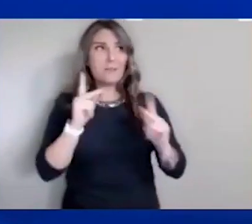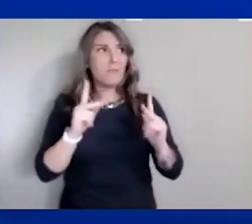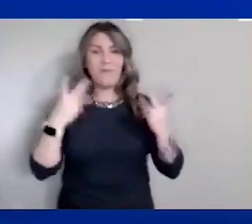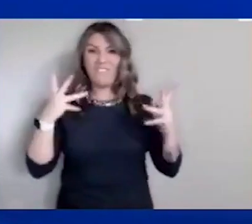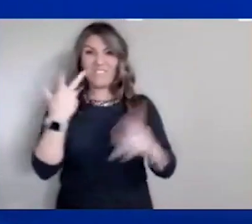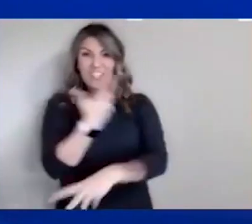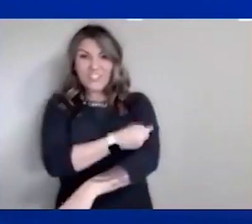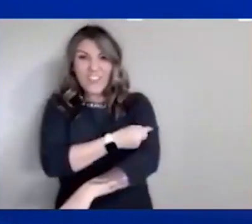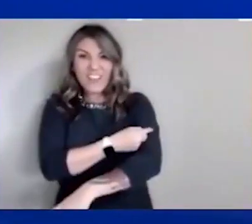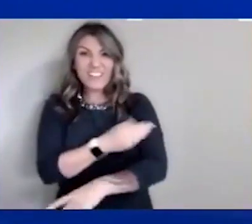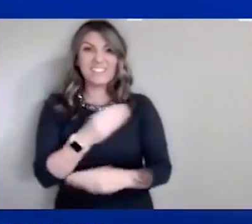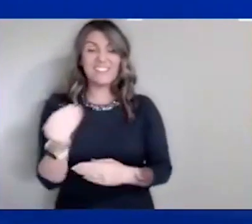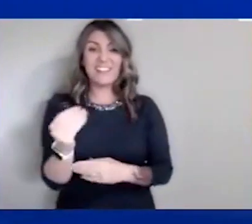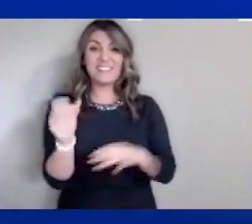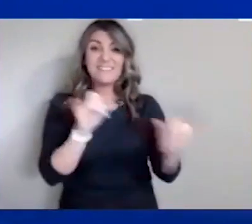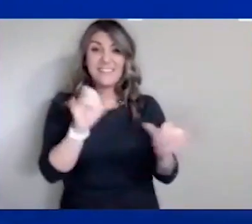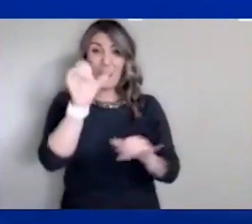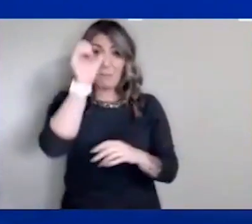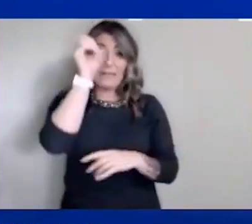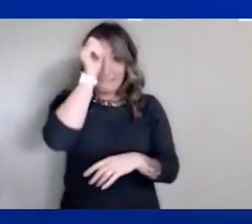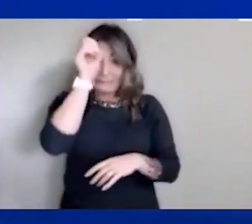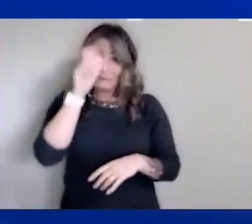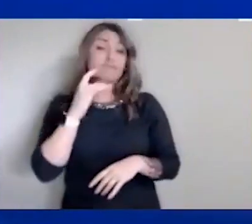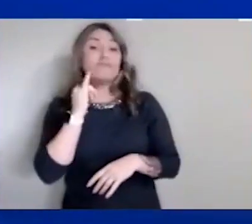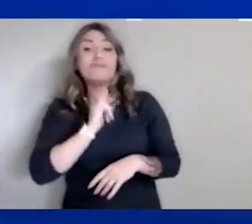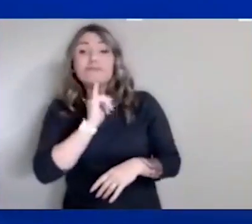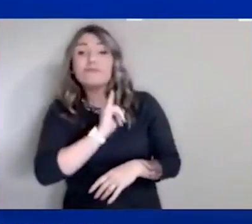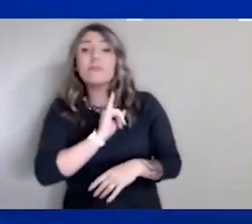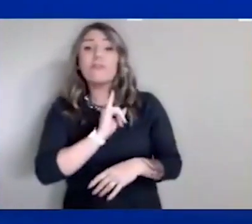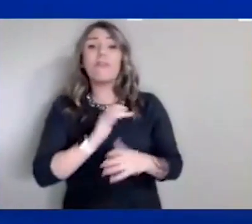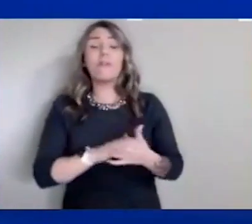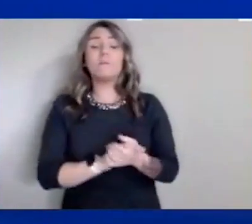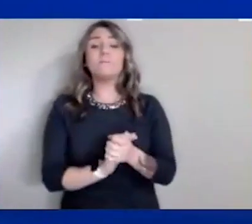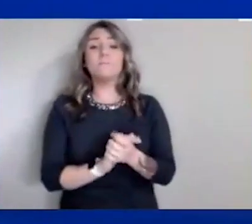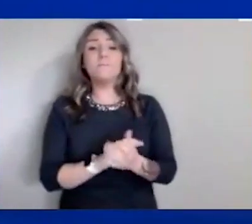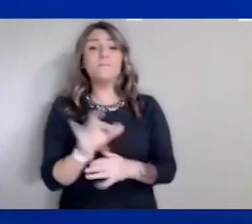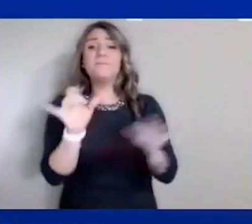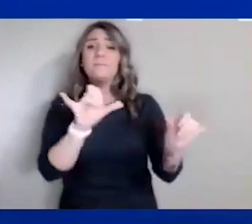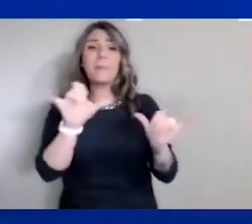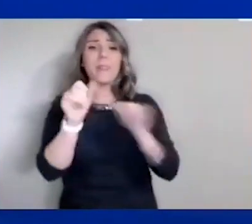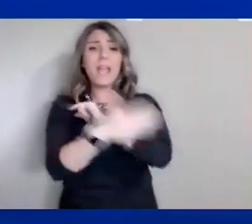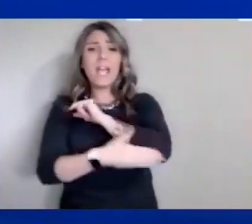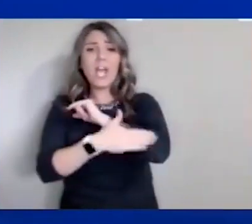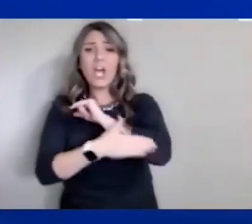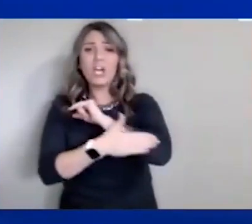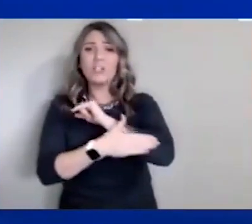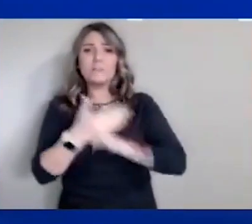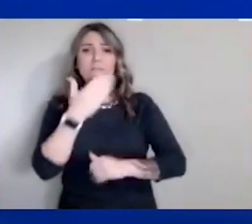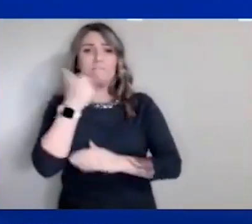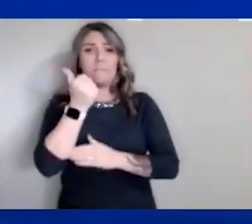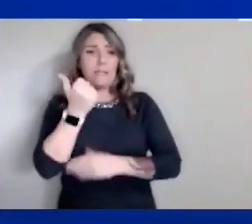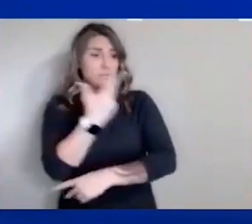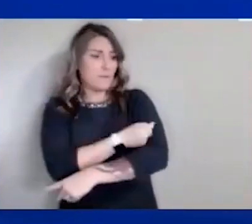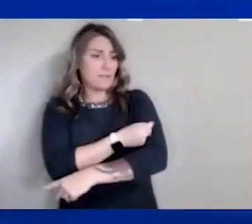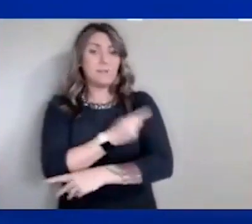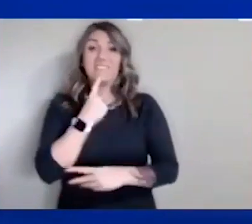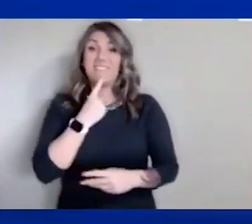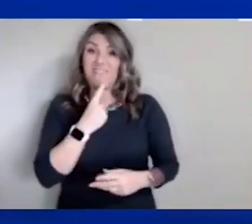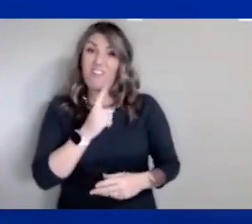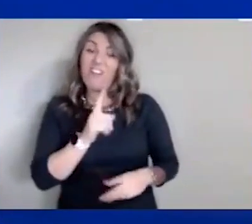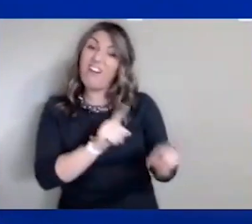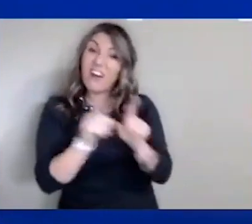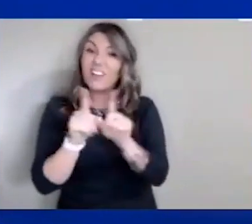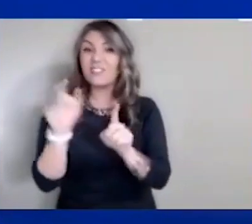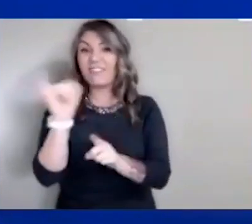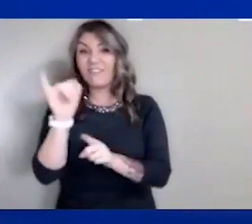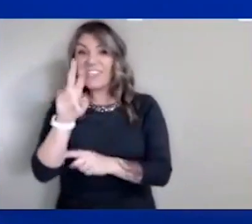same thing is true in Israel. So if you look at the countries that are leading the world for vaccination, they're also leading the world with much less infection rate, and they don't have to be